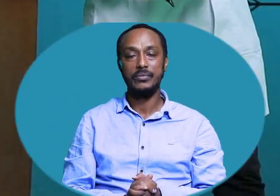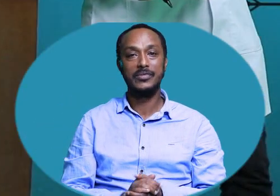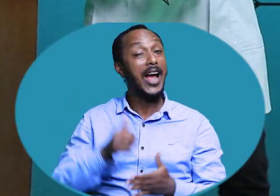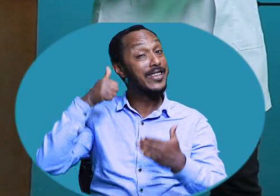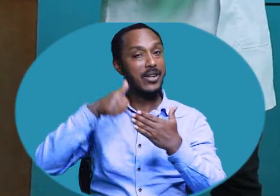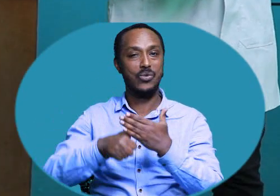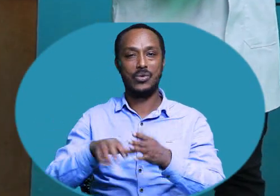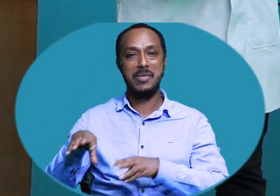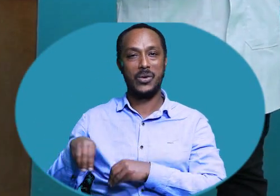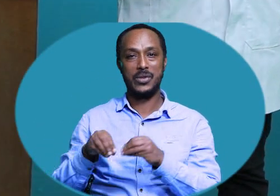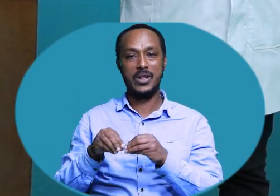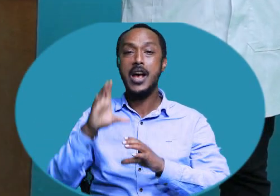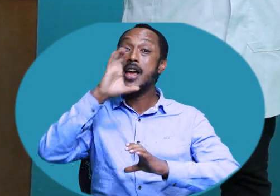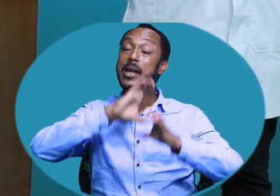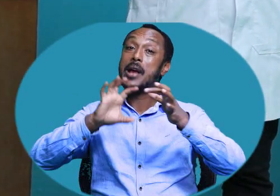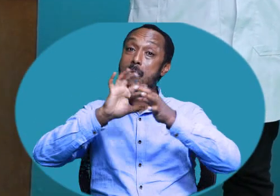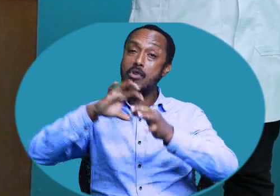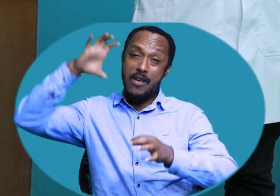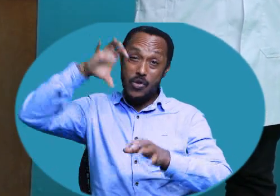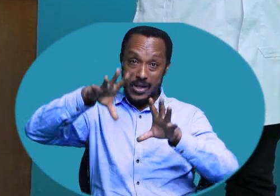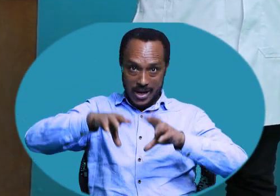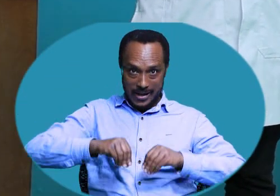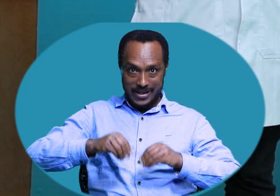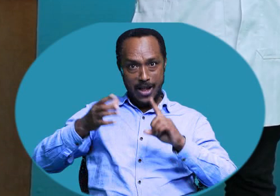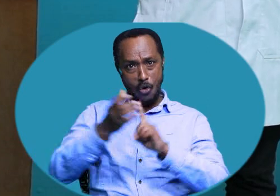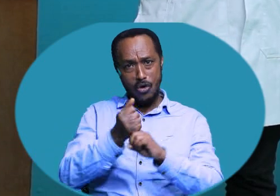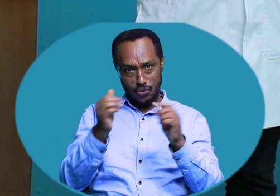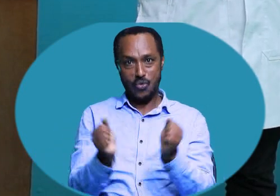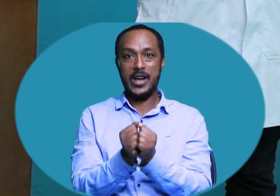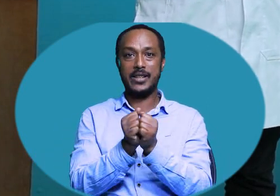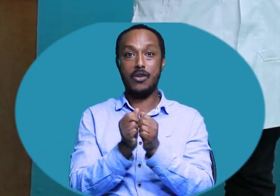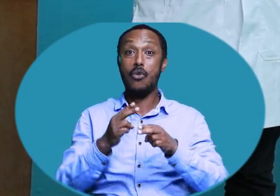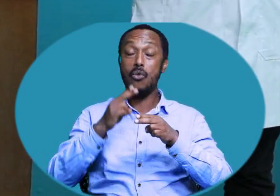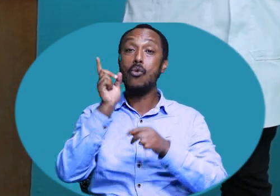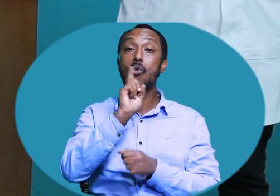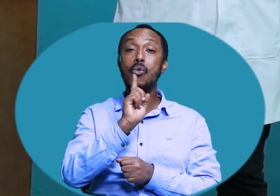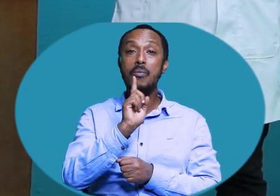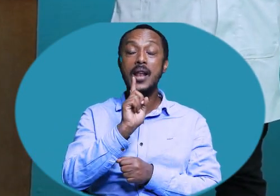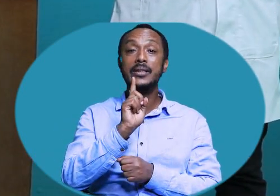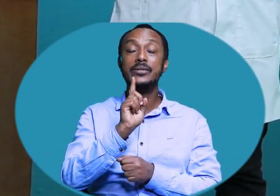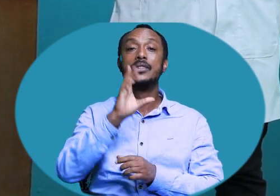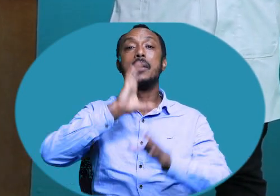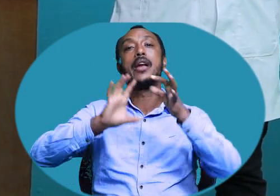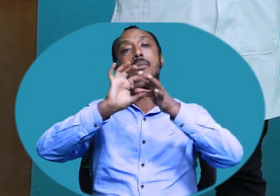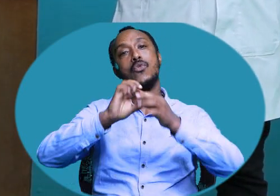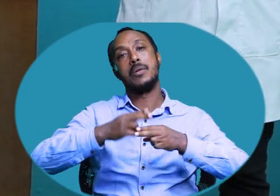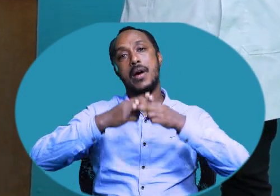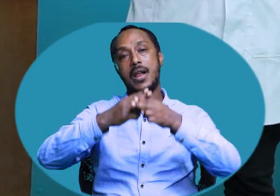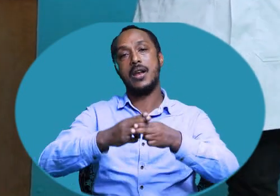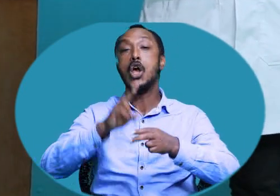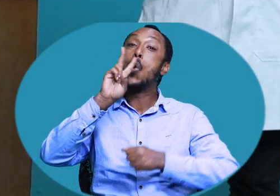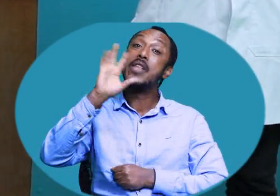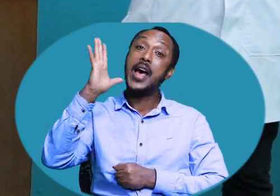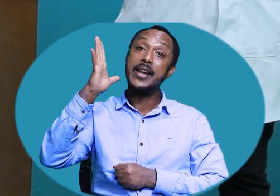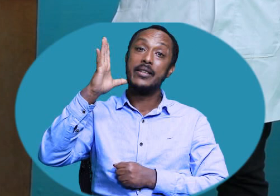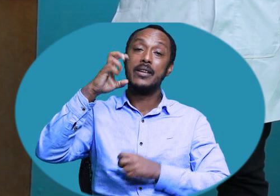Remember, chemical bond is a force of attraction that hold atoms together are called chemical bonds. There are two